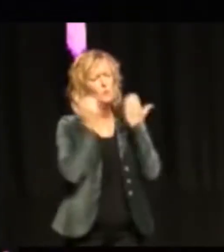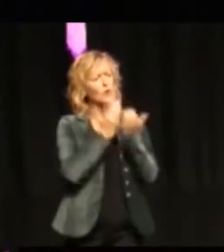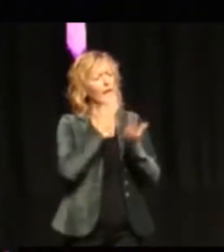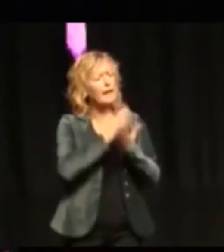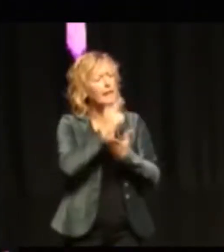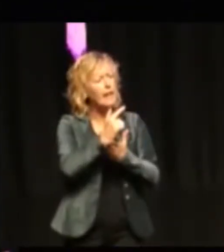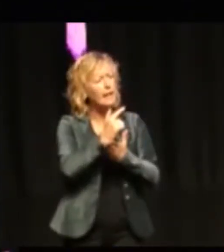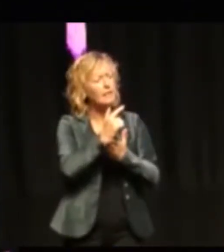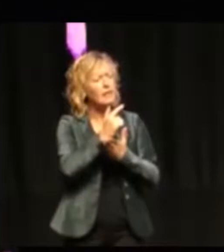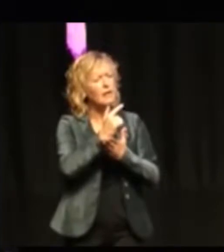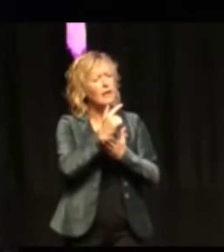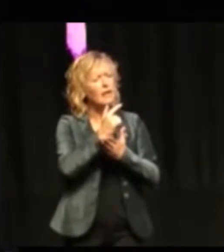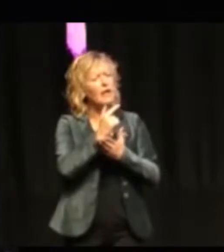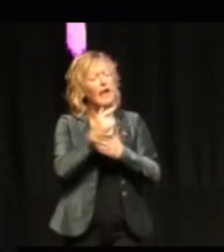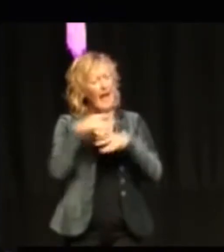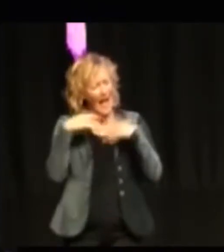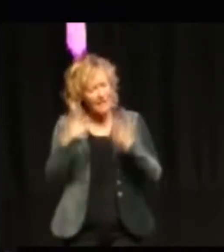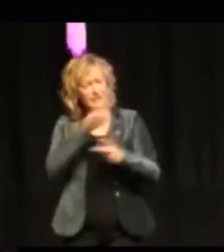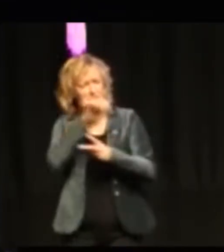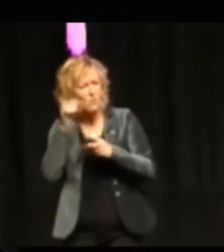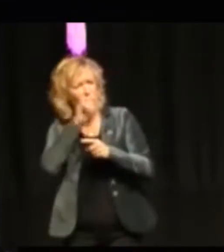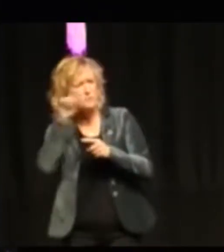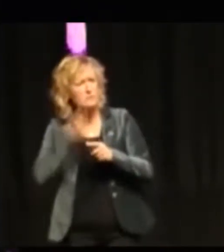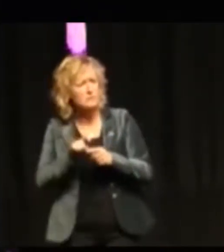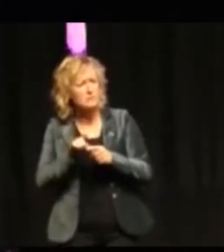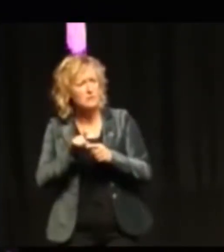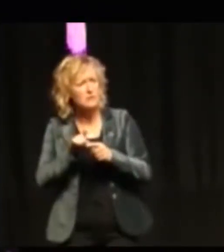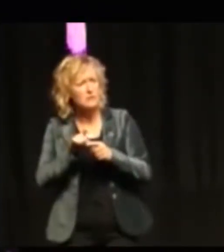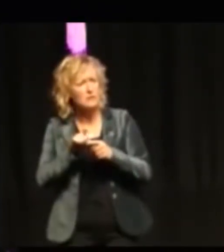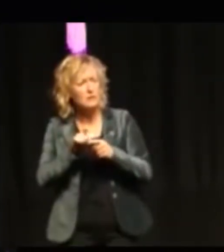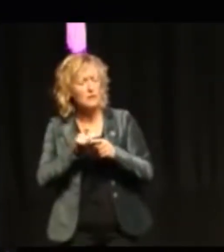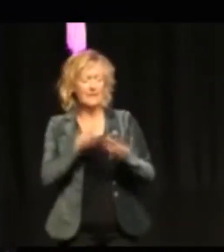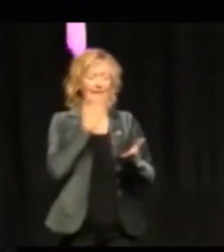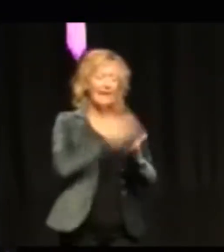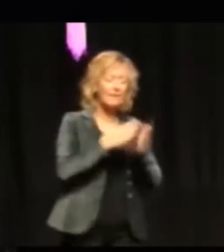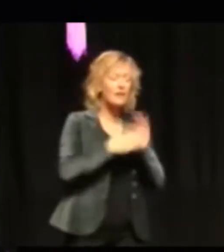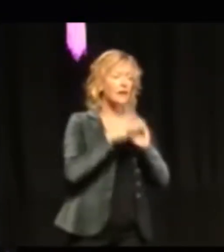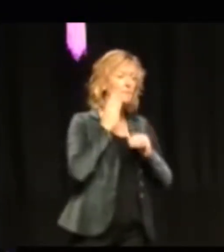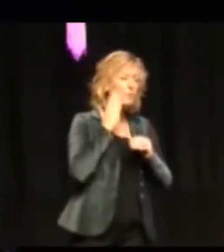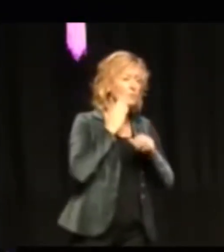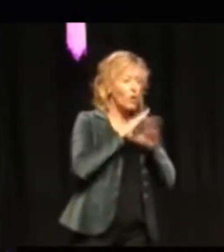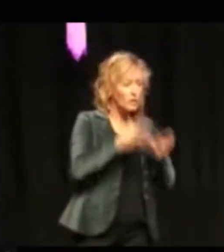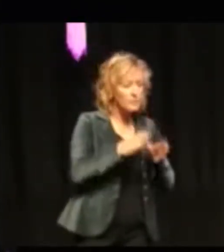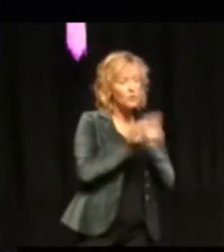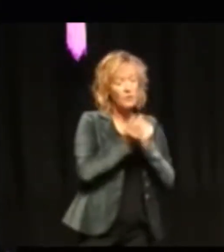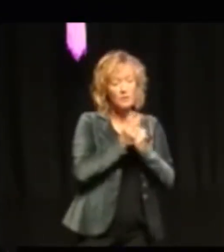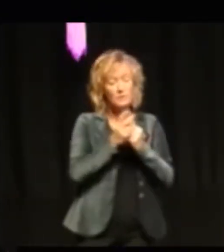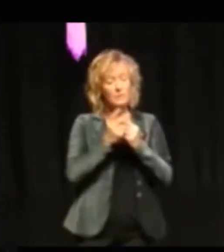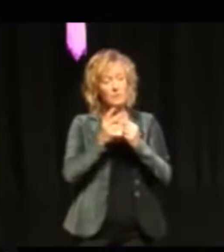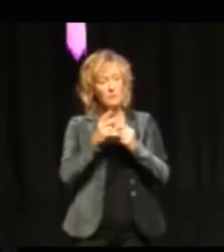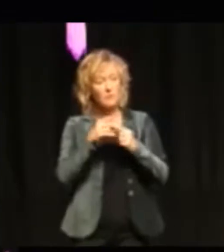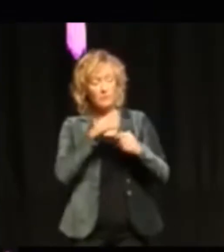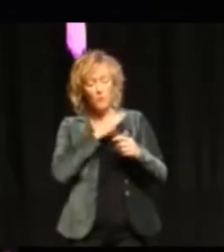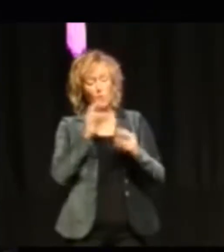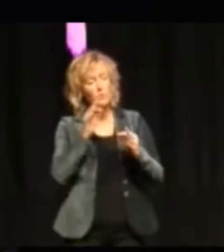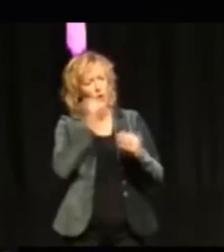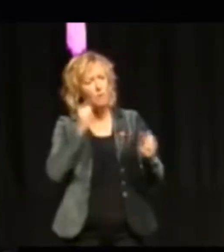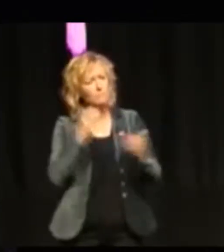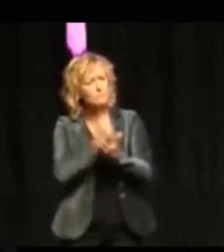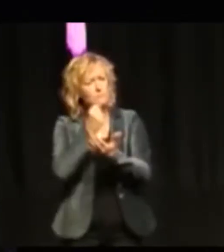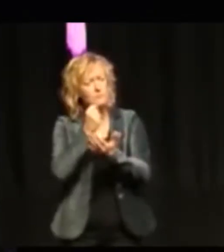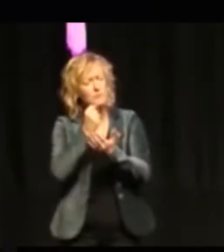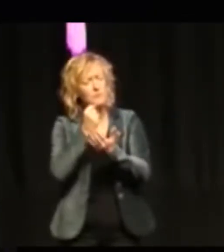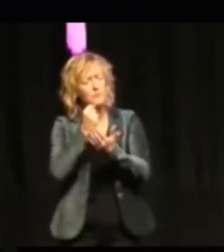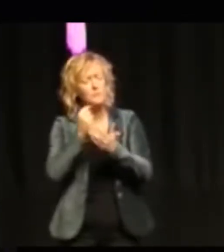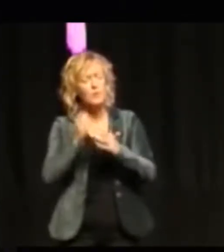rights really as hard as they sound? Does a right to housing mean a right to be given free housing? And of course,